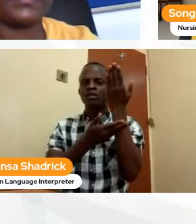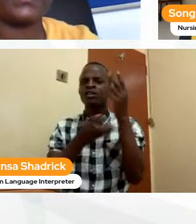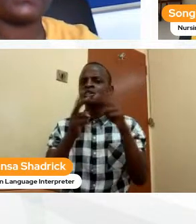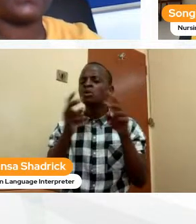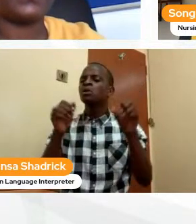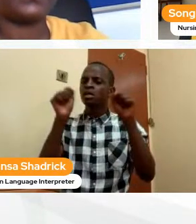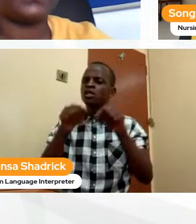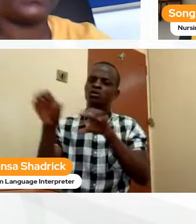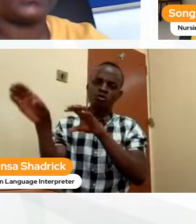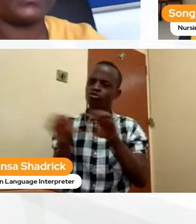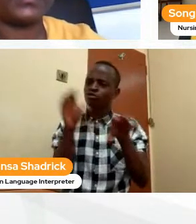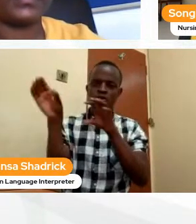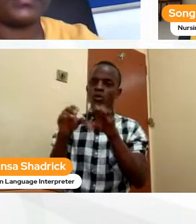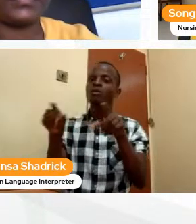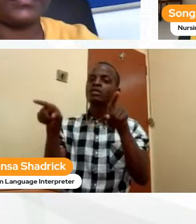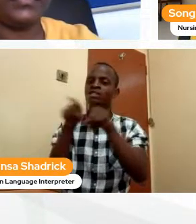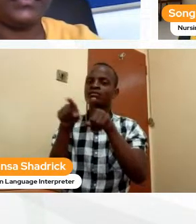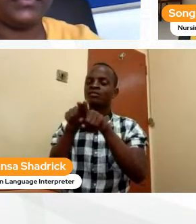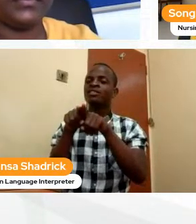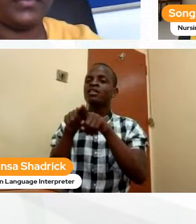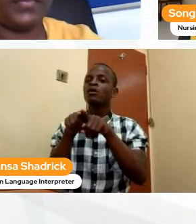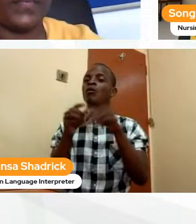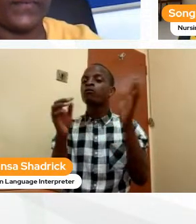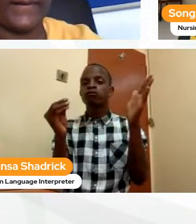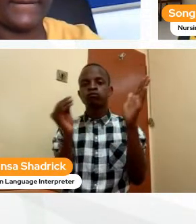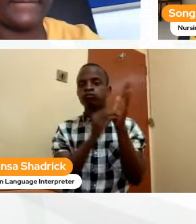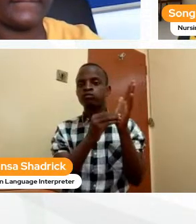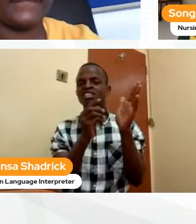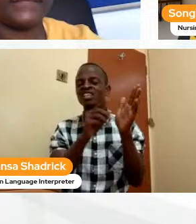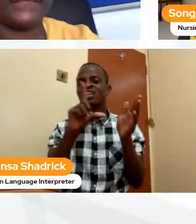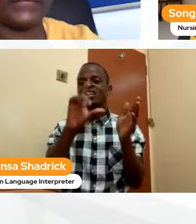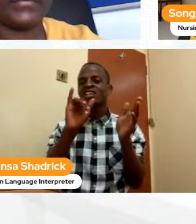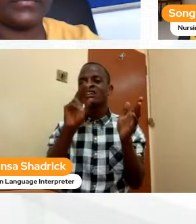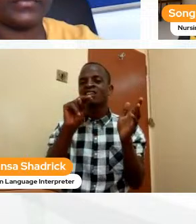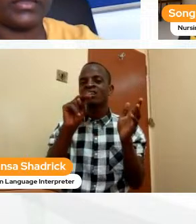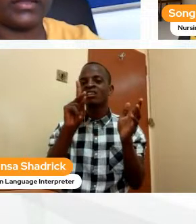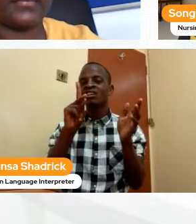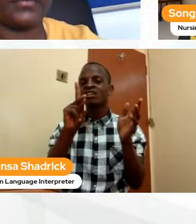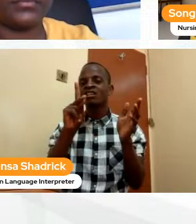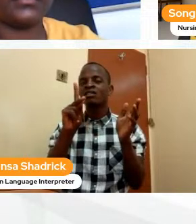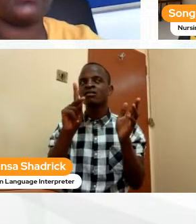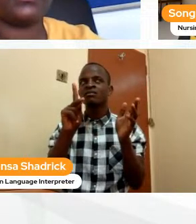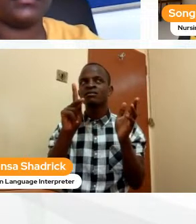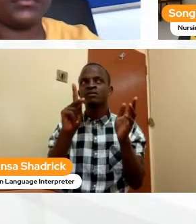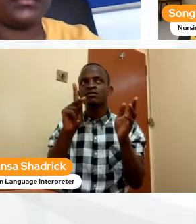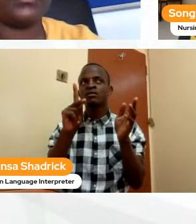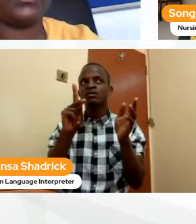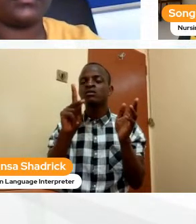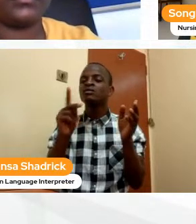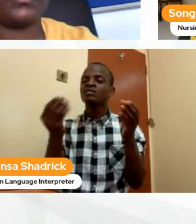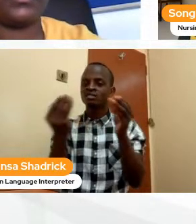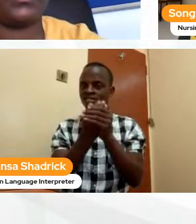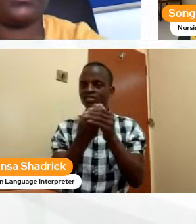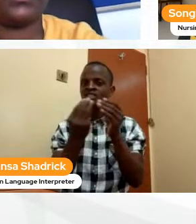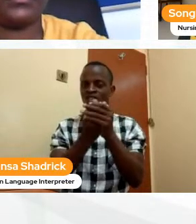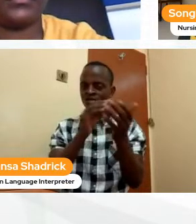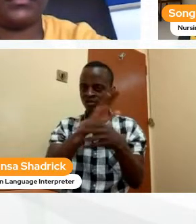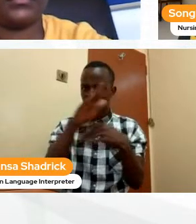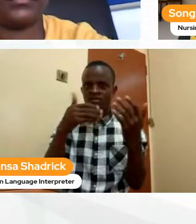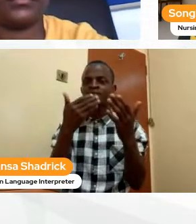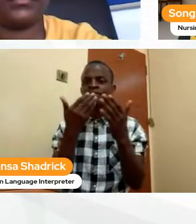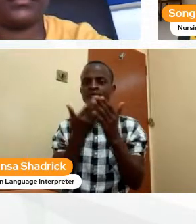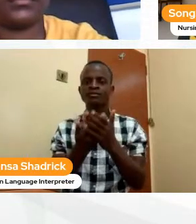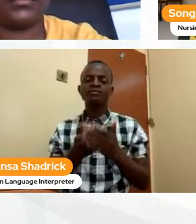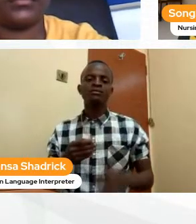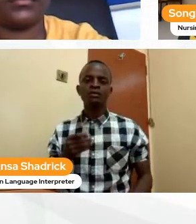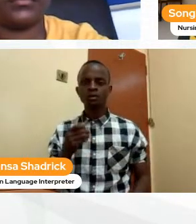on our Facebook page. You're going to find the link, or the link that will take you to our website. You'll be able to find all these particular opportunities